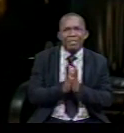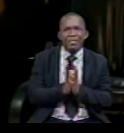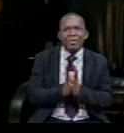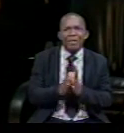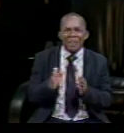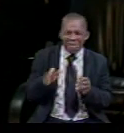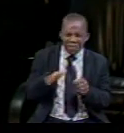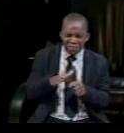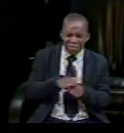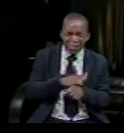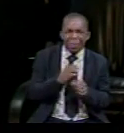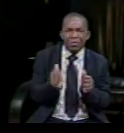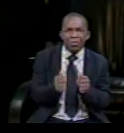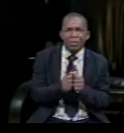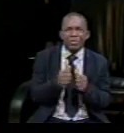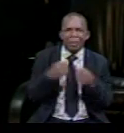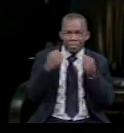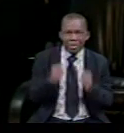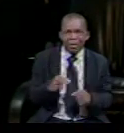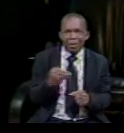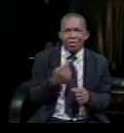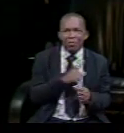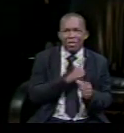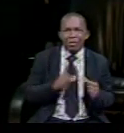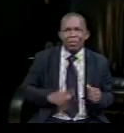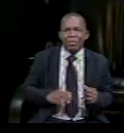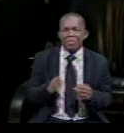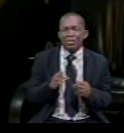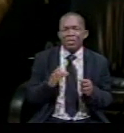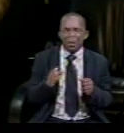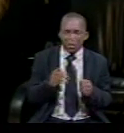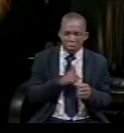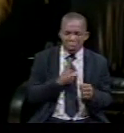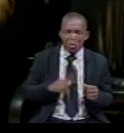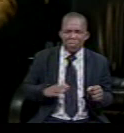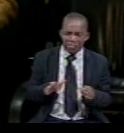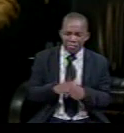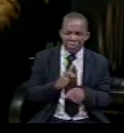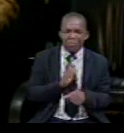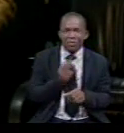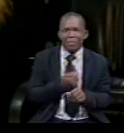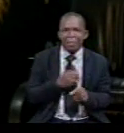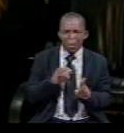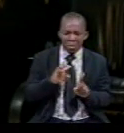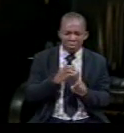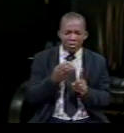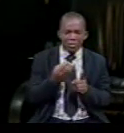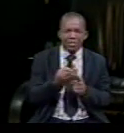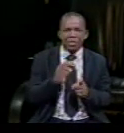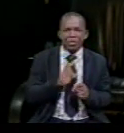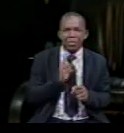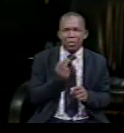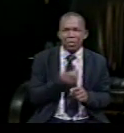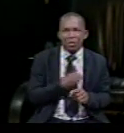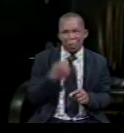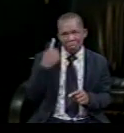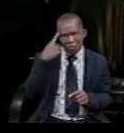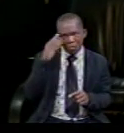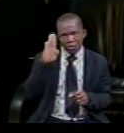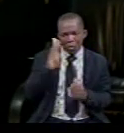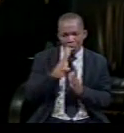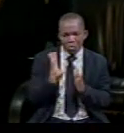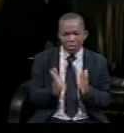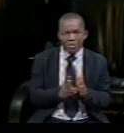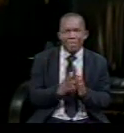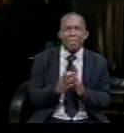infilling. Fill us, Lord. Fill us, Lord. Condition us for your will. Condition us for your will. Fill